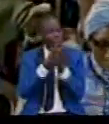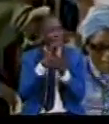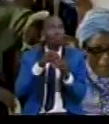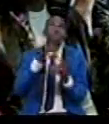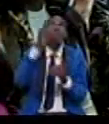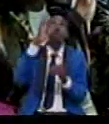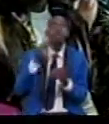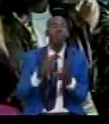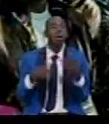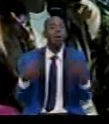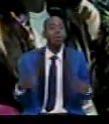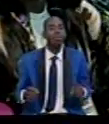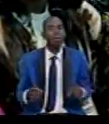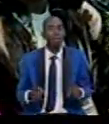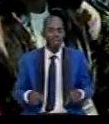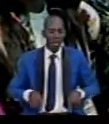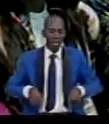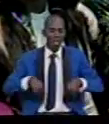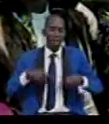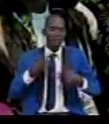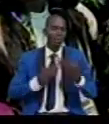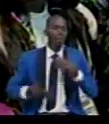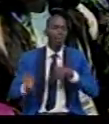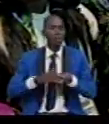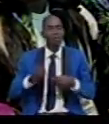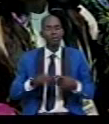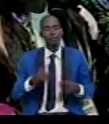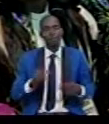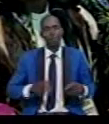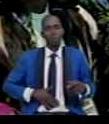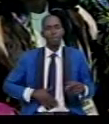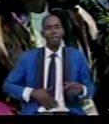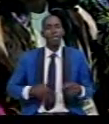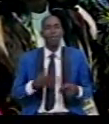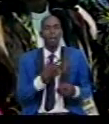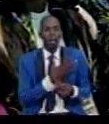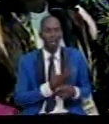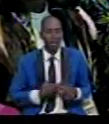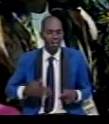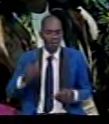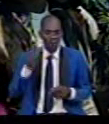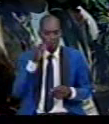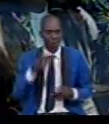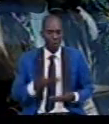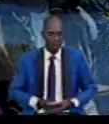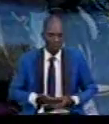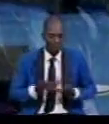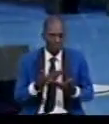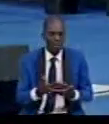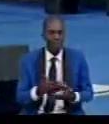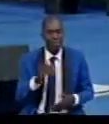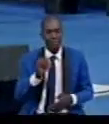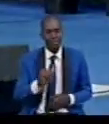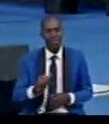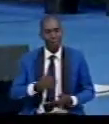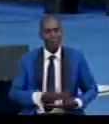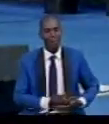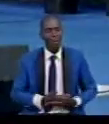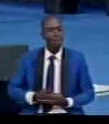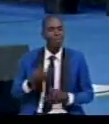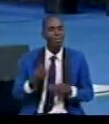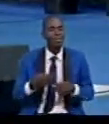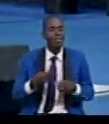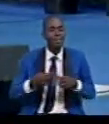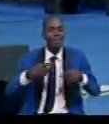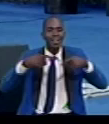waiting for. And child laughter was born. Laughter